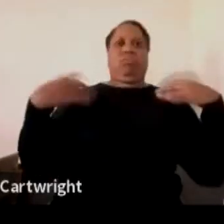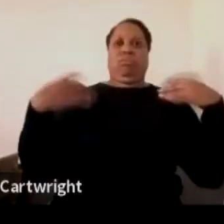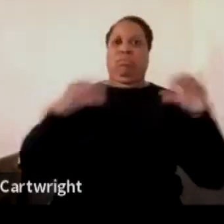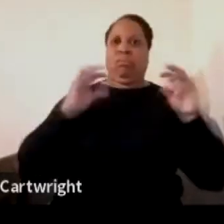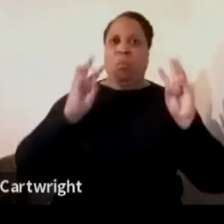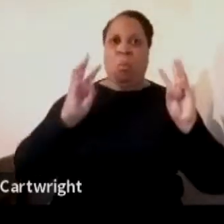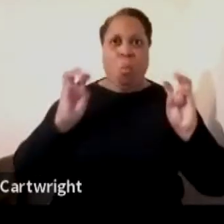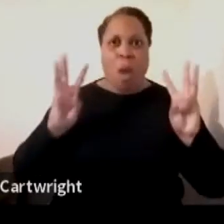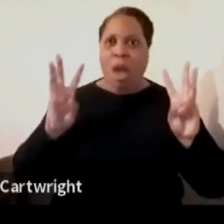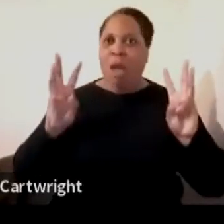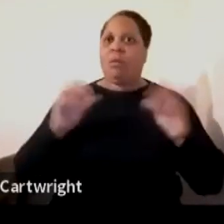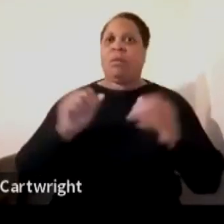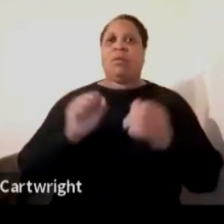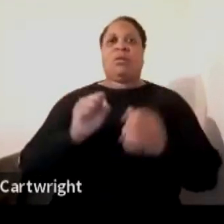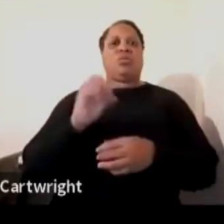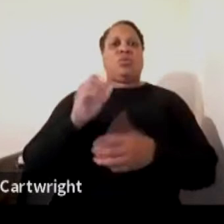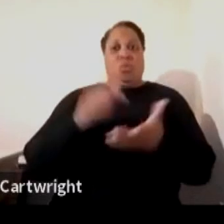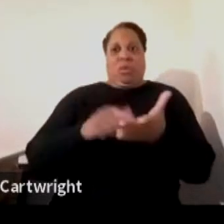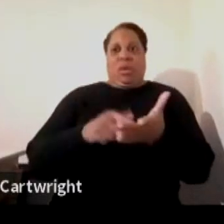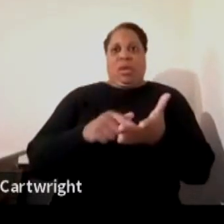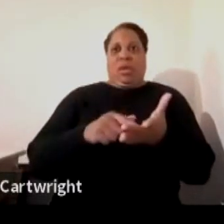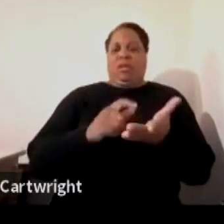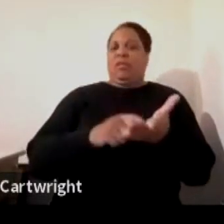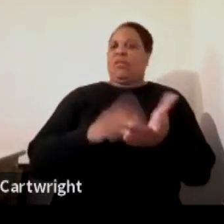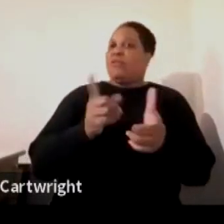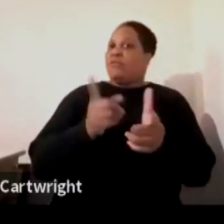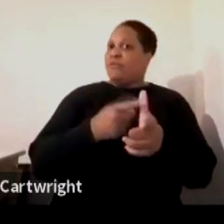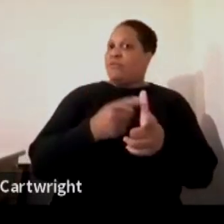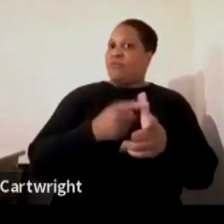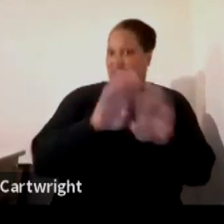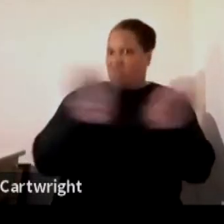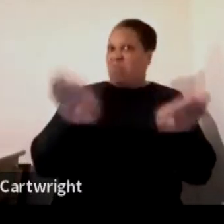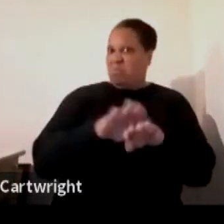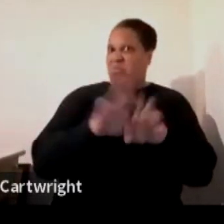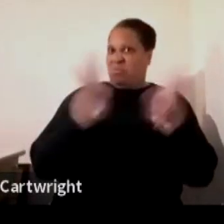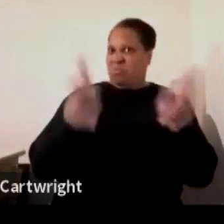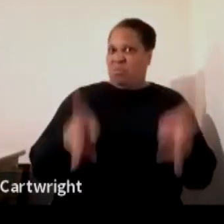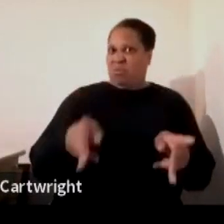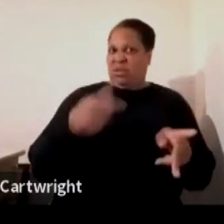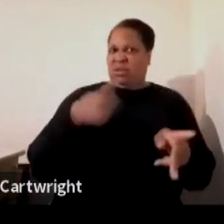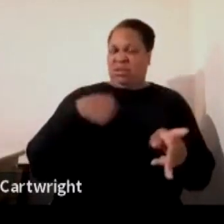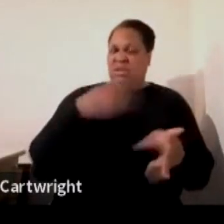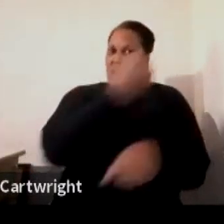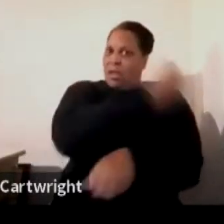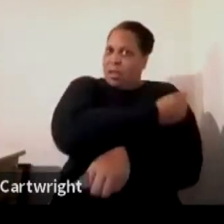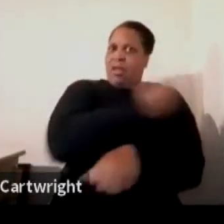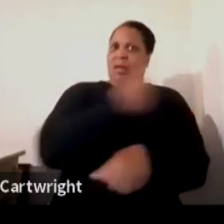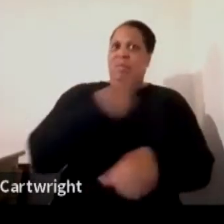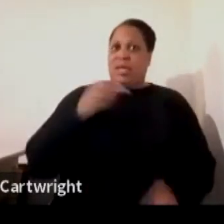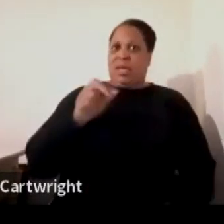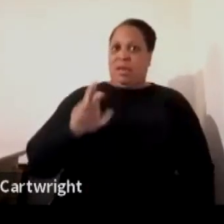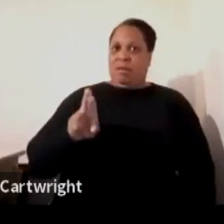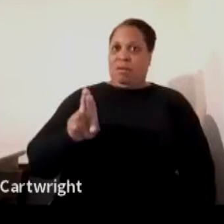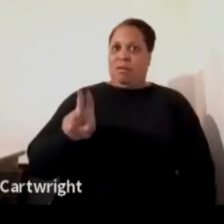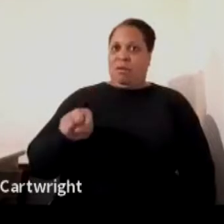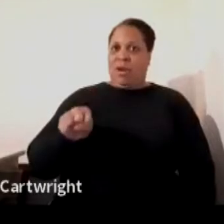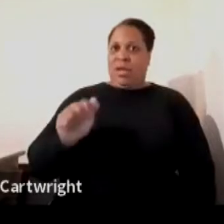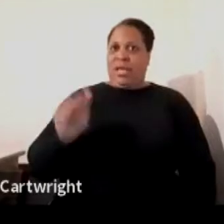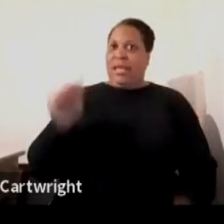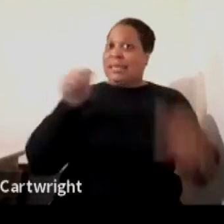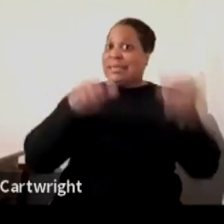and to be one of the first people in Bermuda to get it, I think I was humbled as an RNA scientist. For those